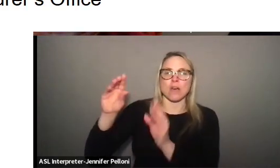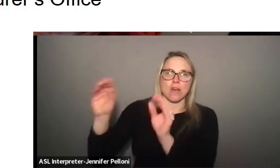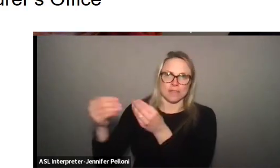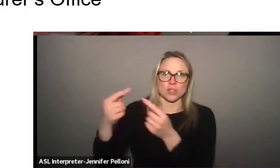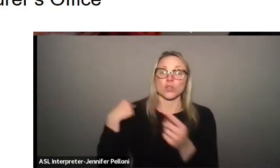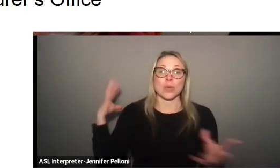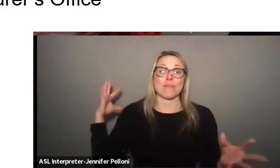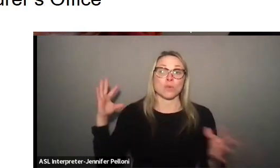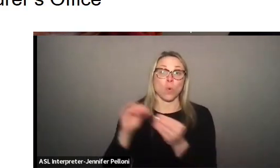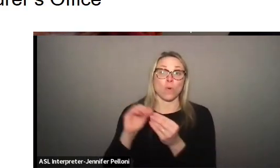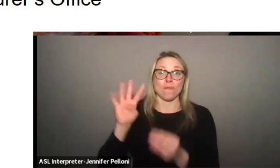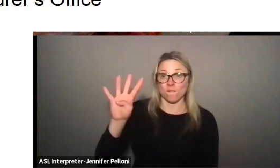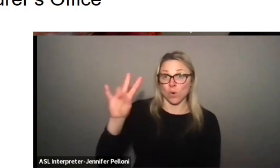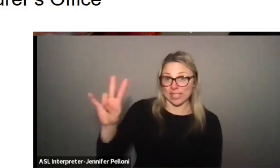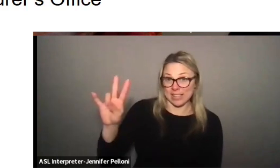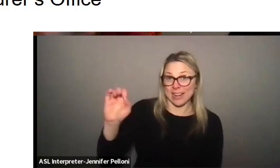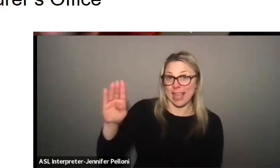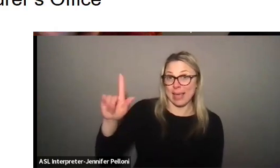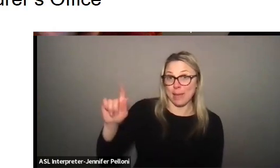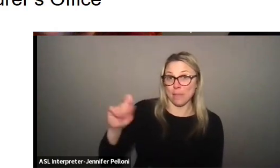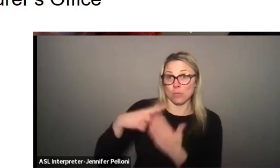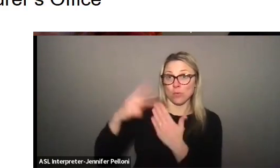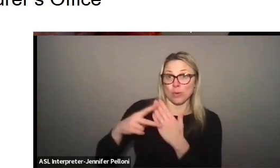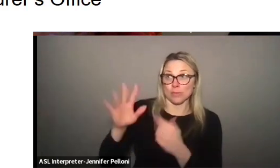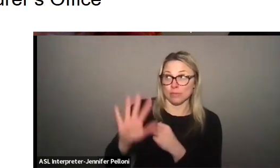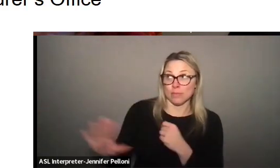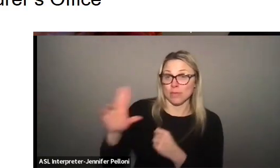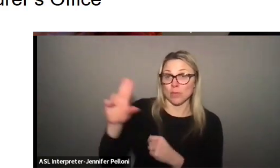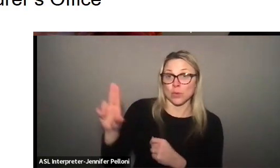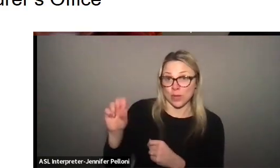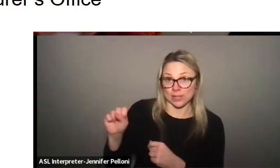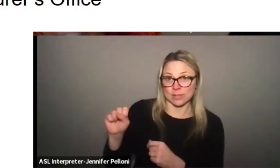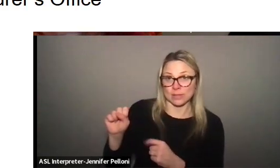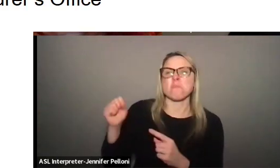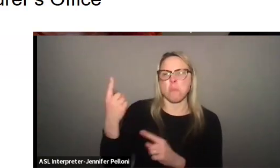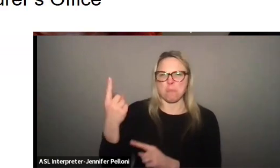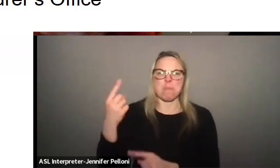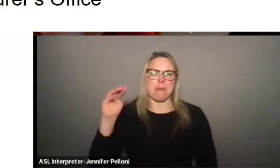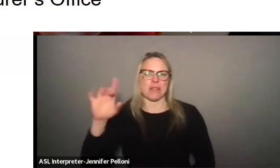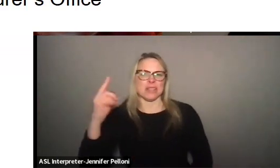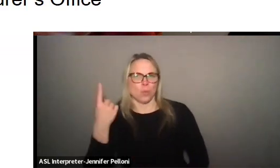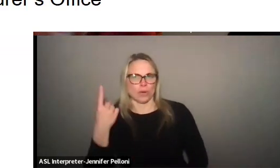47 programs, ABLE programs nationwide, and Maryland is one of them.